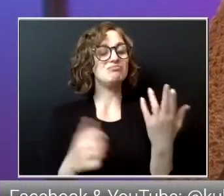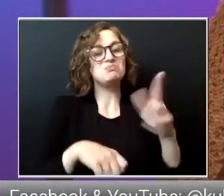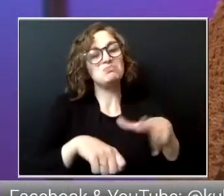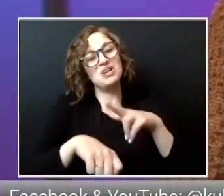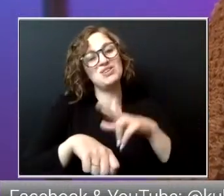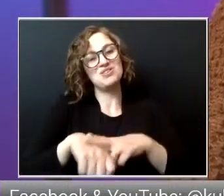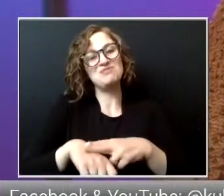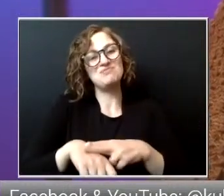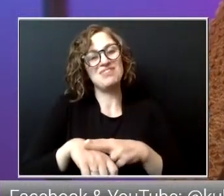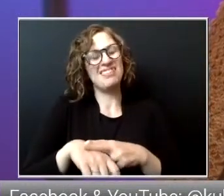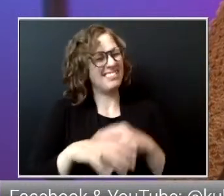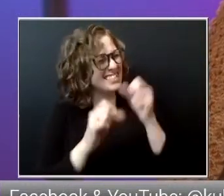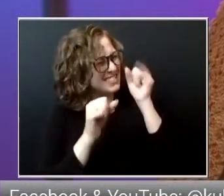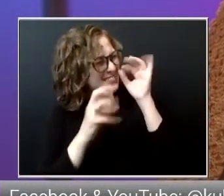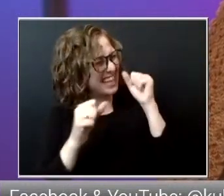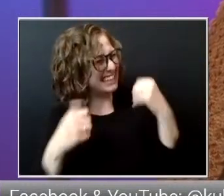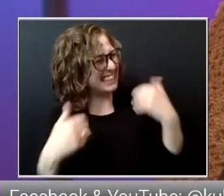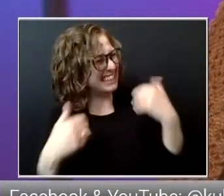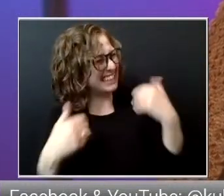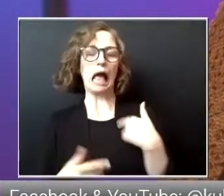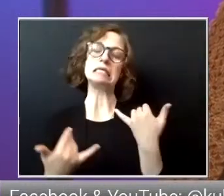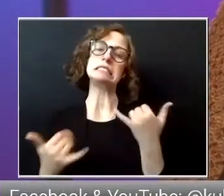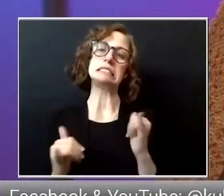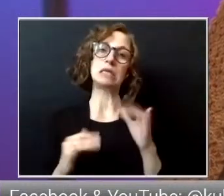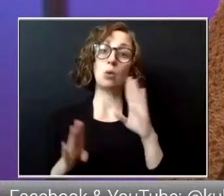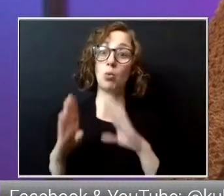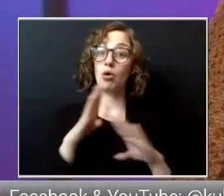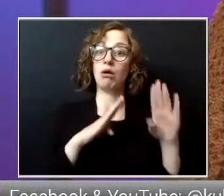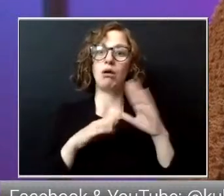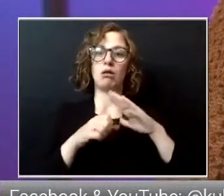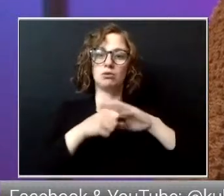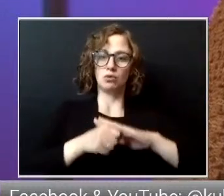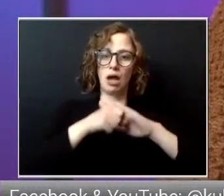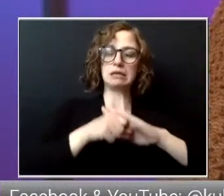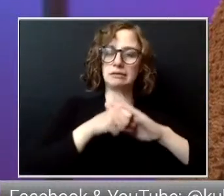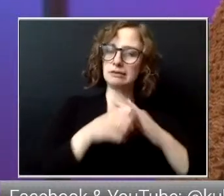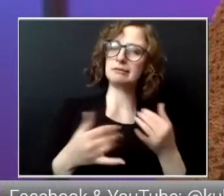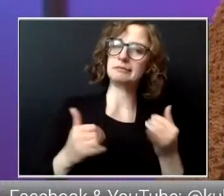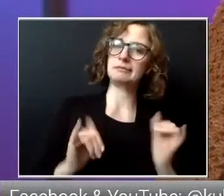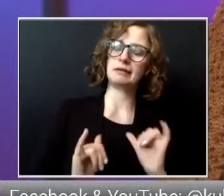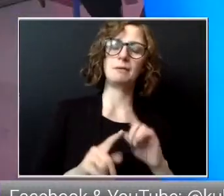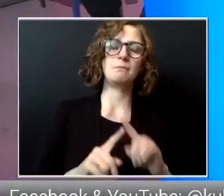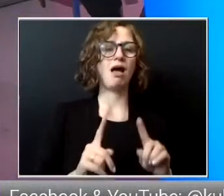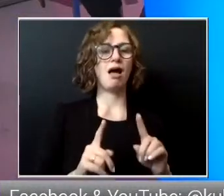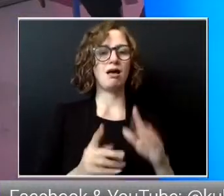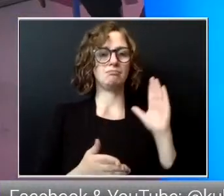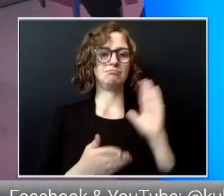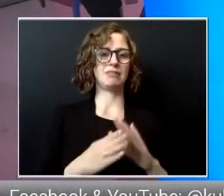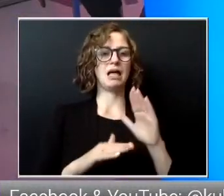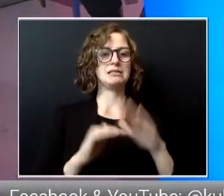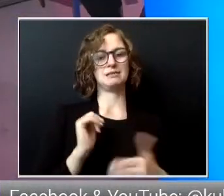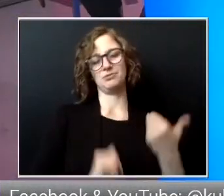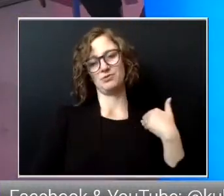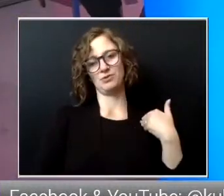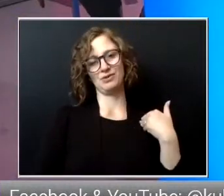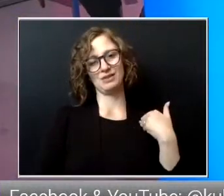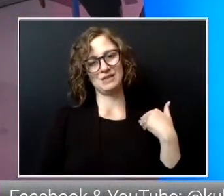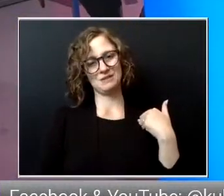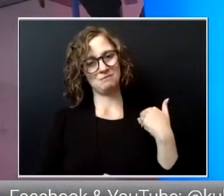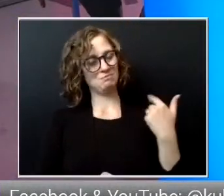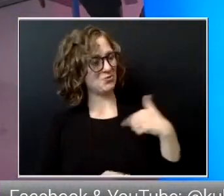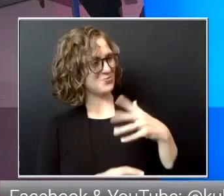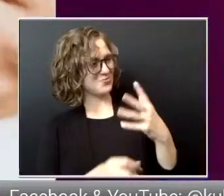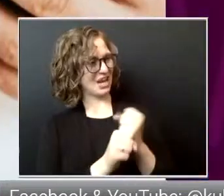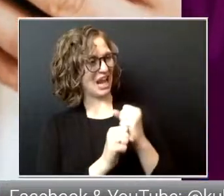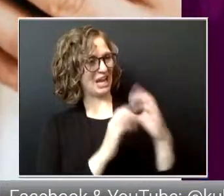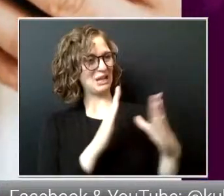have worries a lot and stresses, but not as much as before. So we're getting some questions from the community. We love our